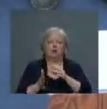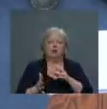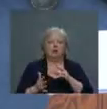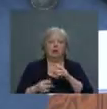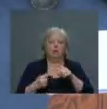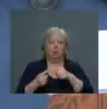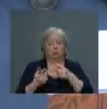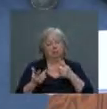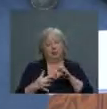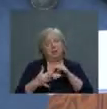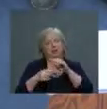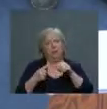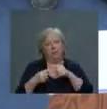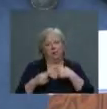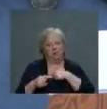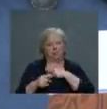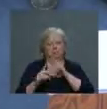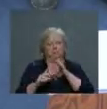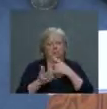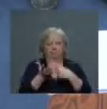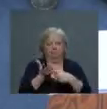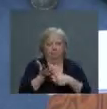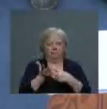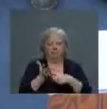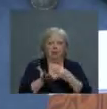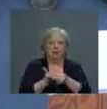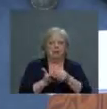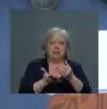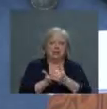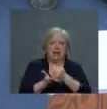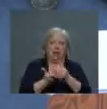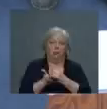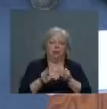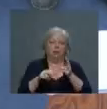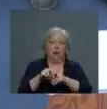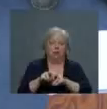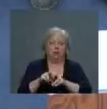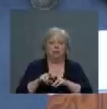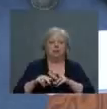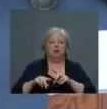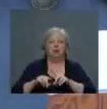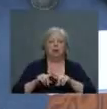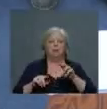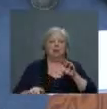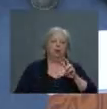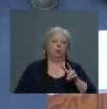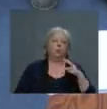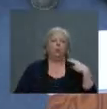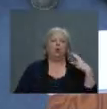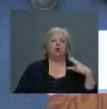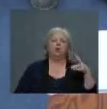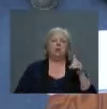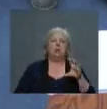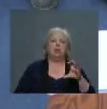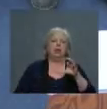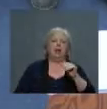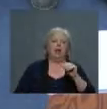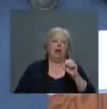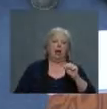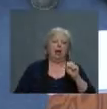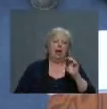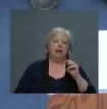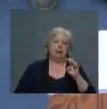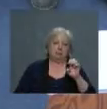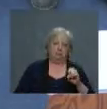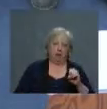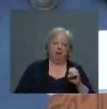to get raises. And but in Washington, D.C., AFSCME has played a leading role